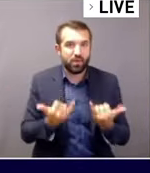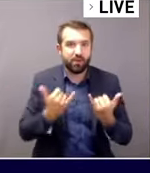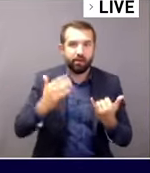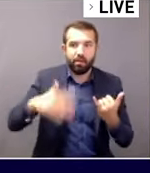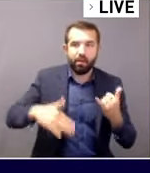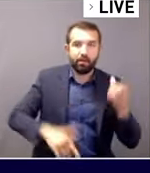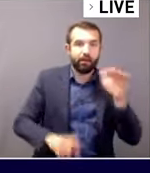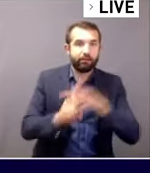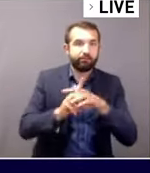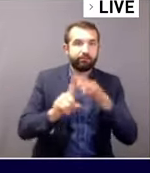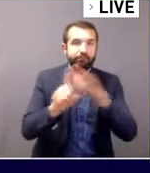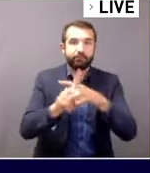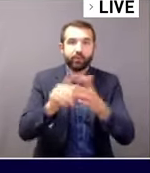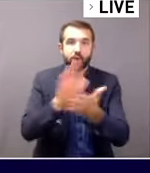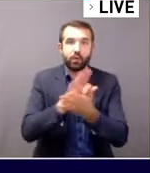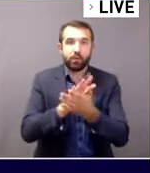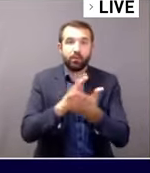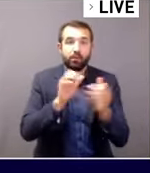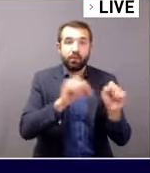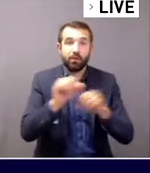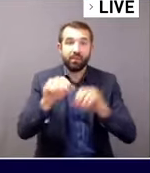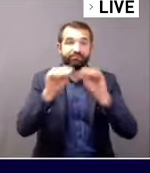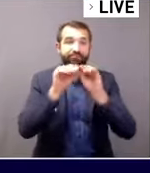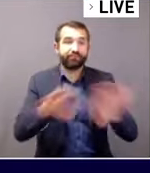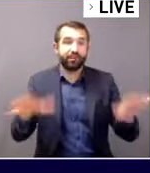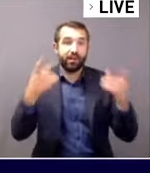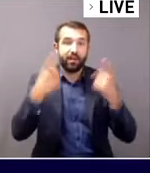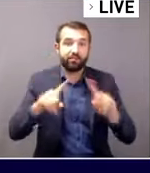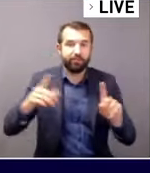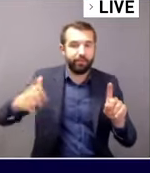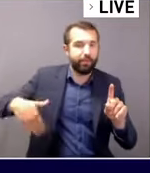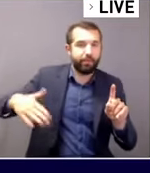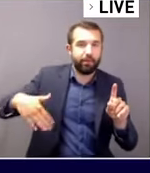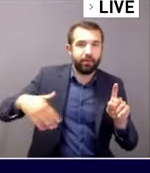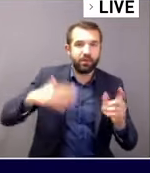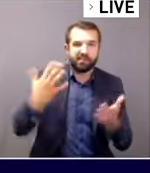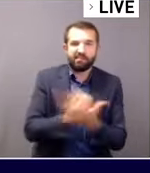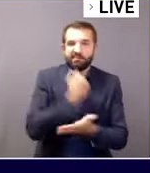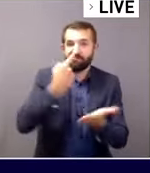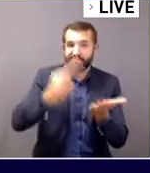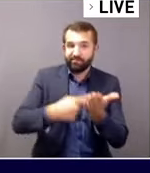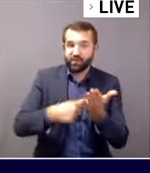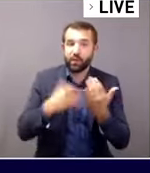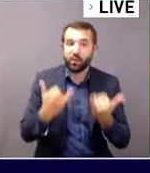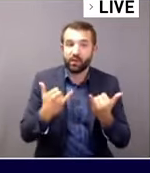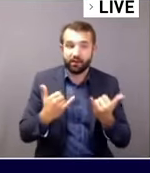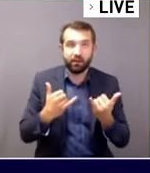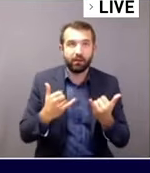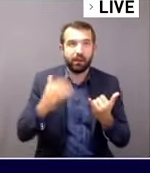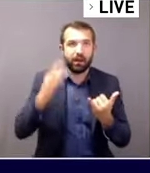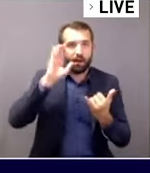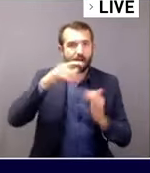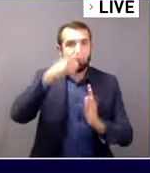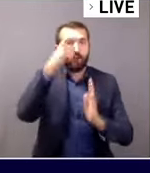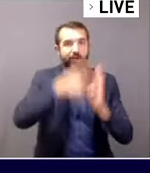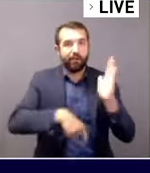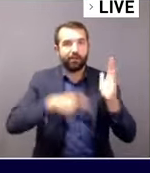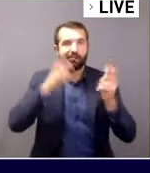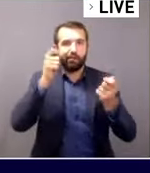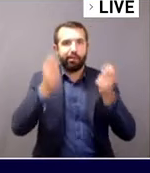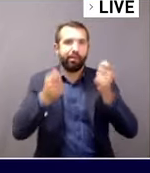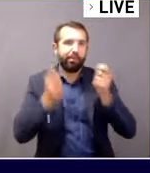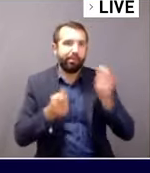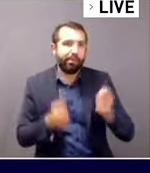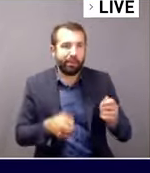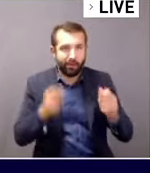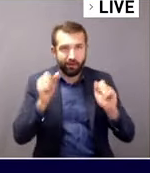for outbreaks in schools. As a result, any part of that document could be modified based on feedback as well as evolving